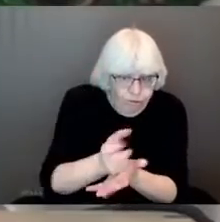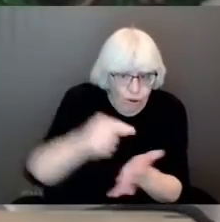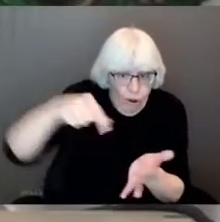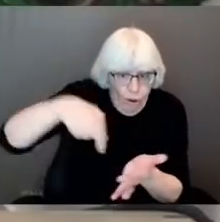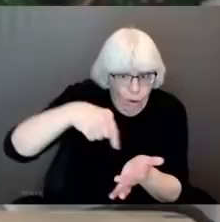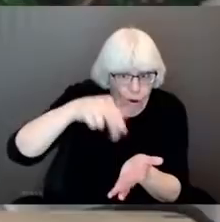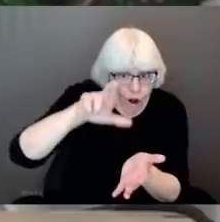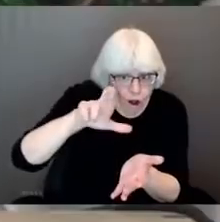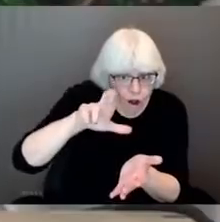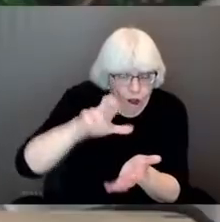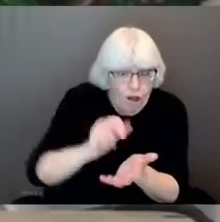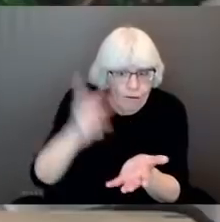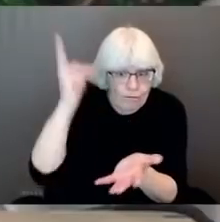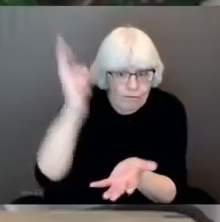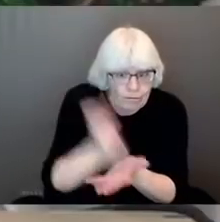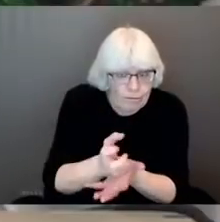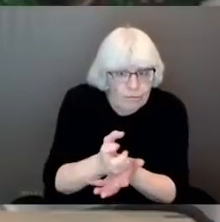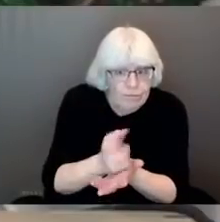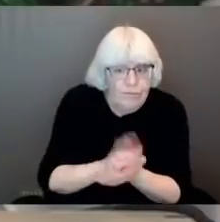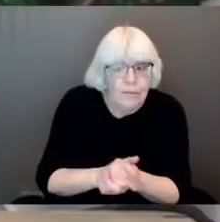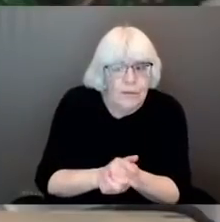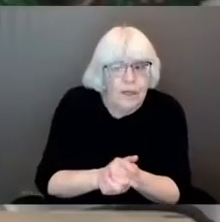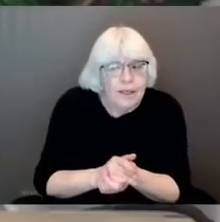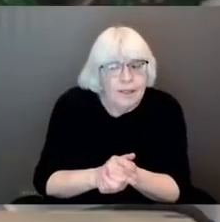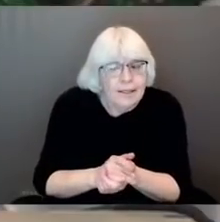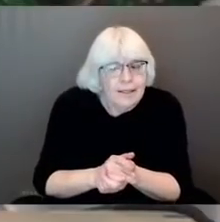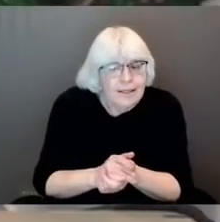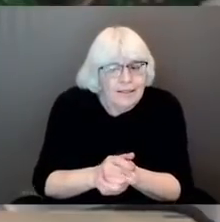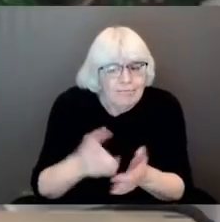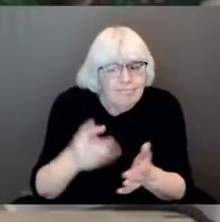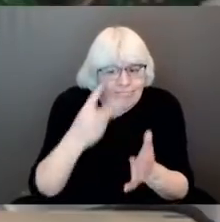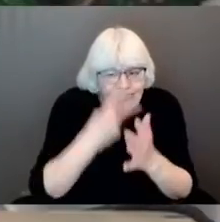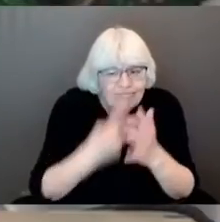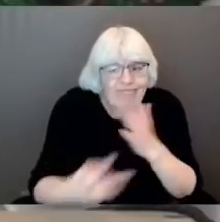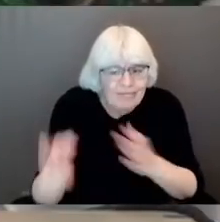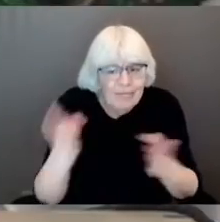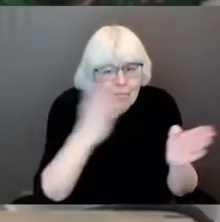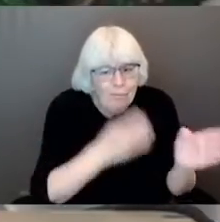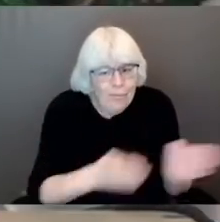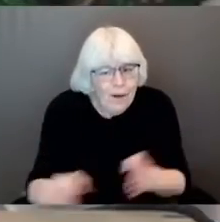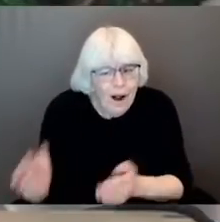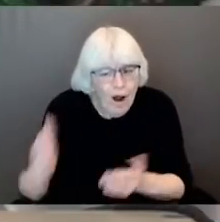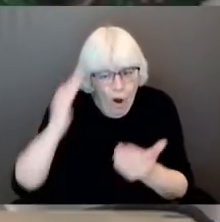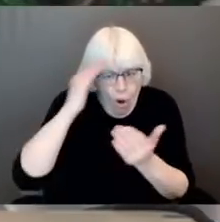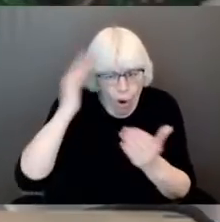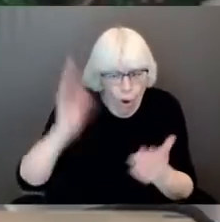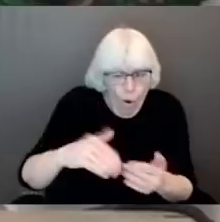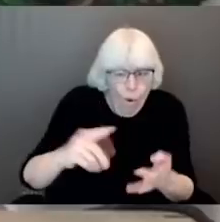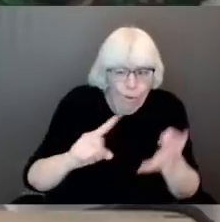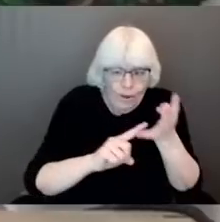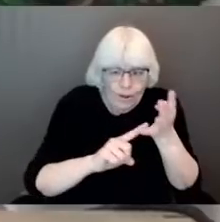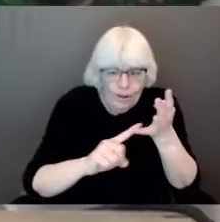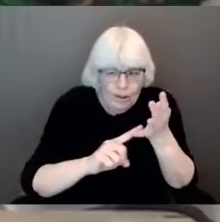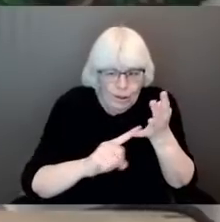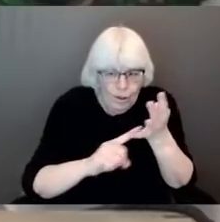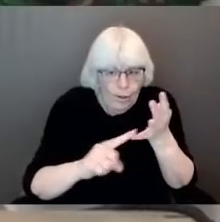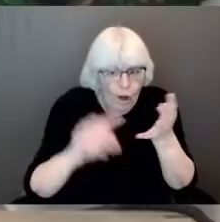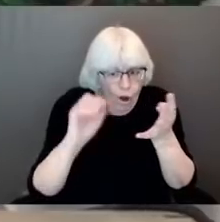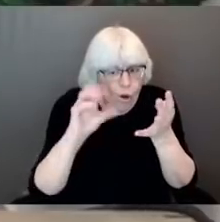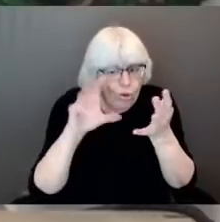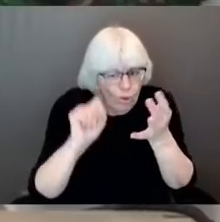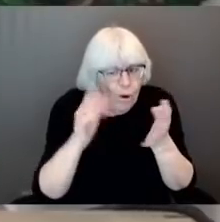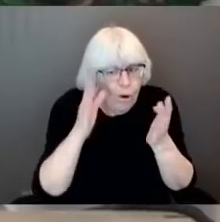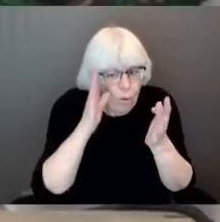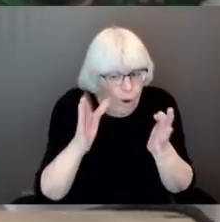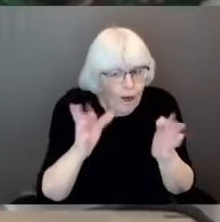Sure, I think that, it's been our plan that sometime before the end of the month, in a perfect world, that we would get to the QR code to make it